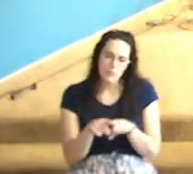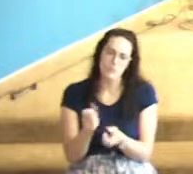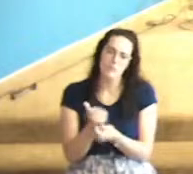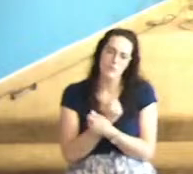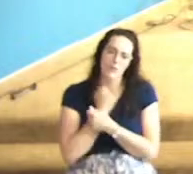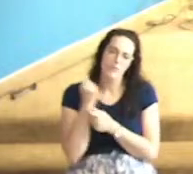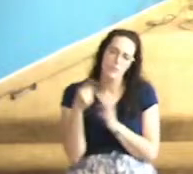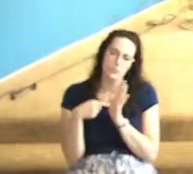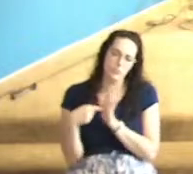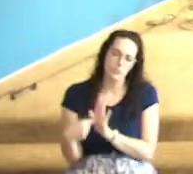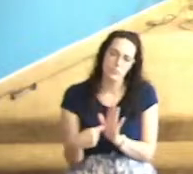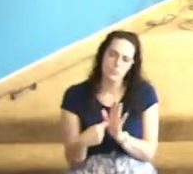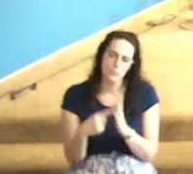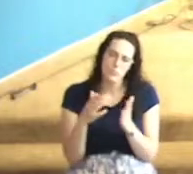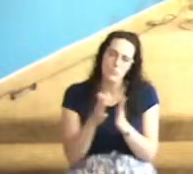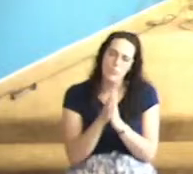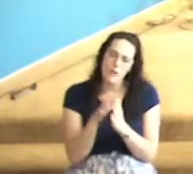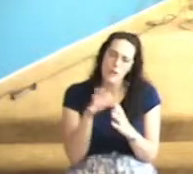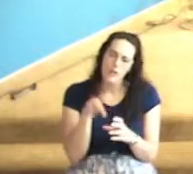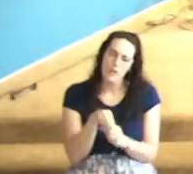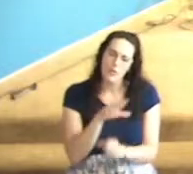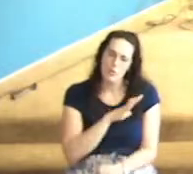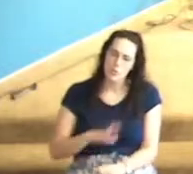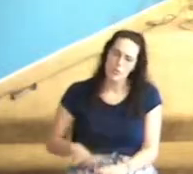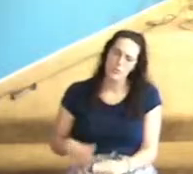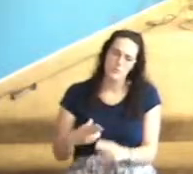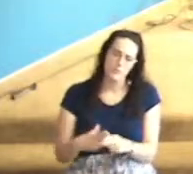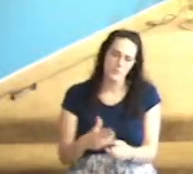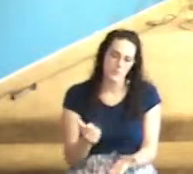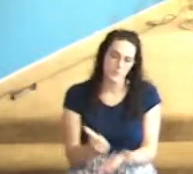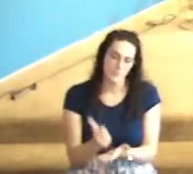us. Pray this in Christ's name. Amen.